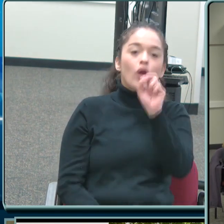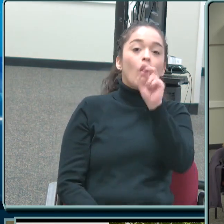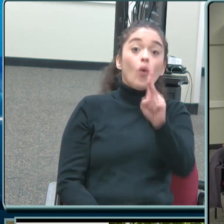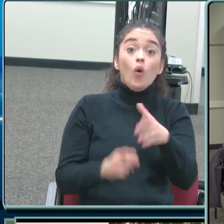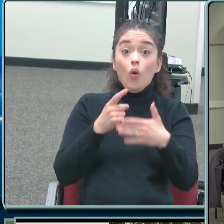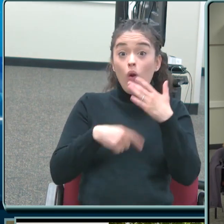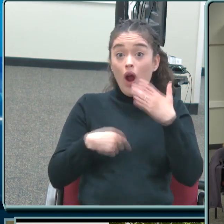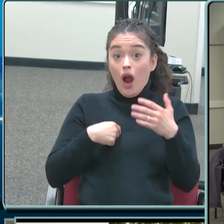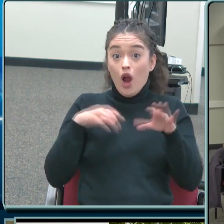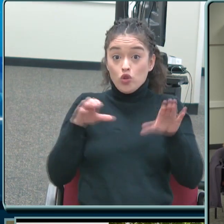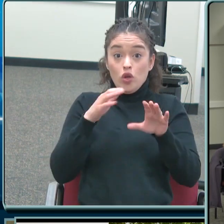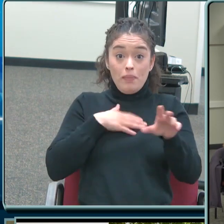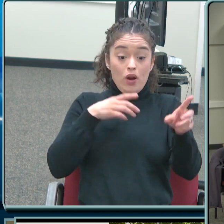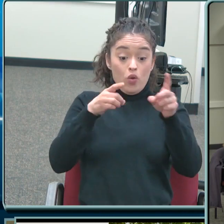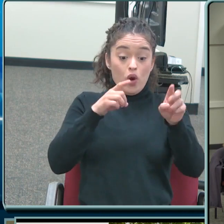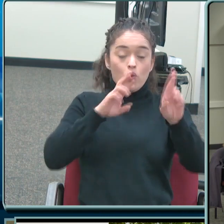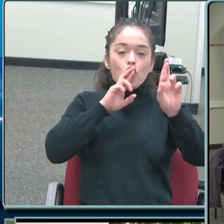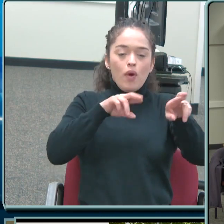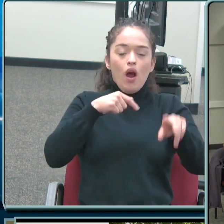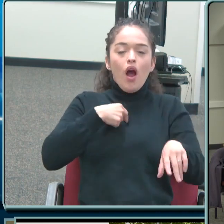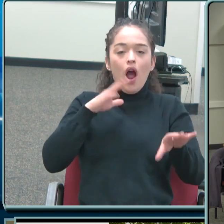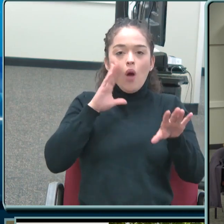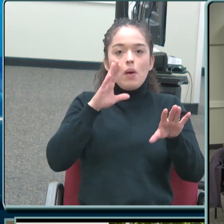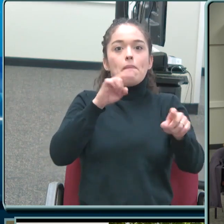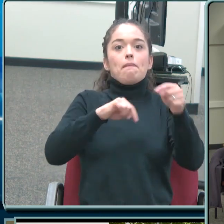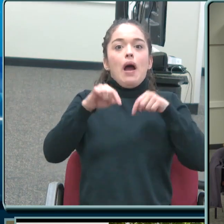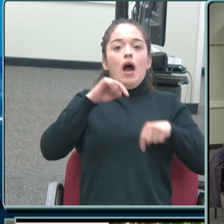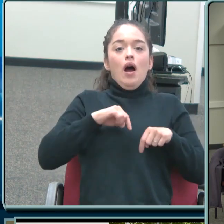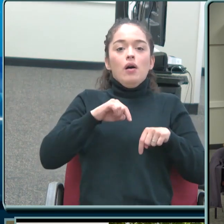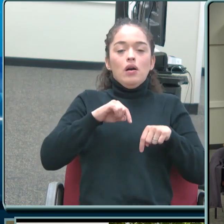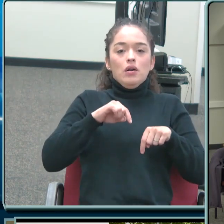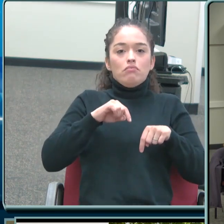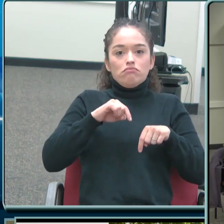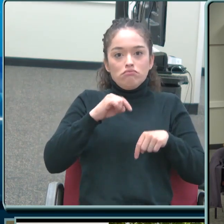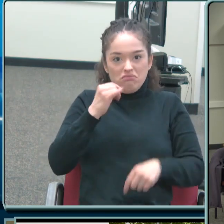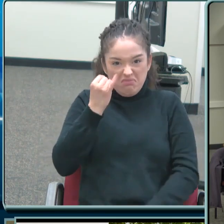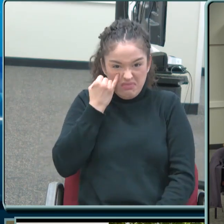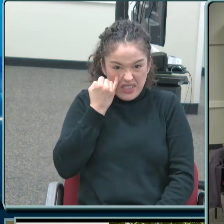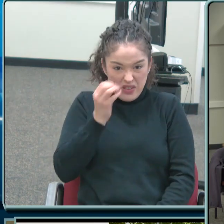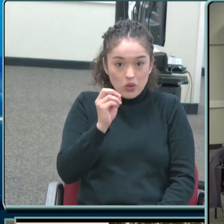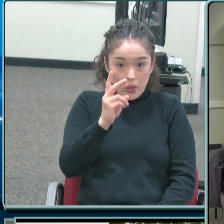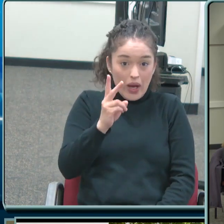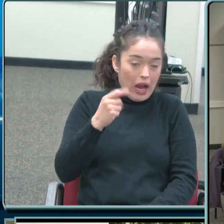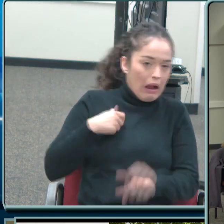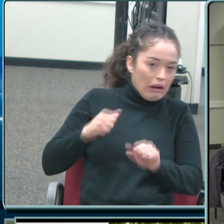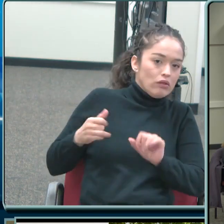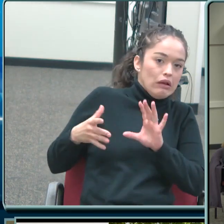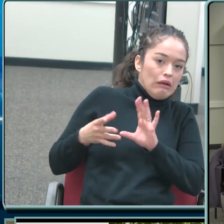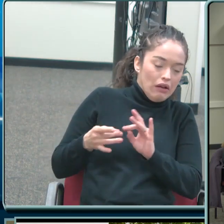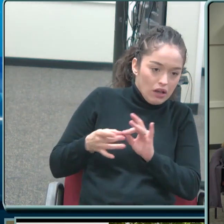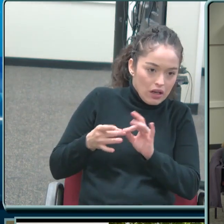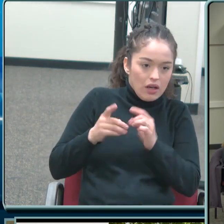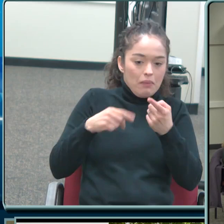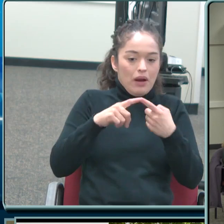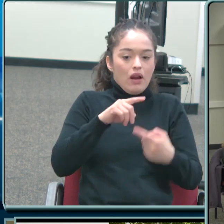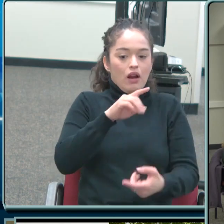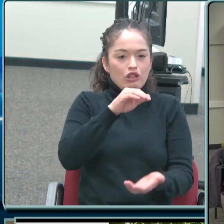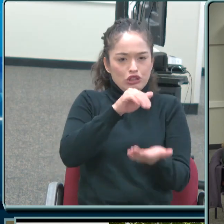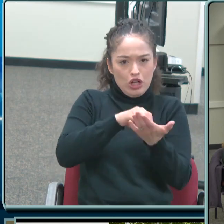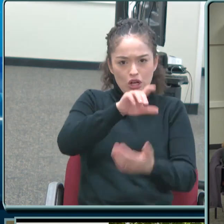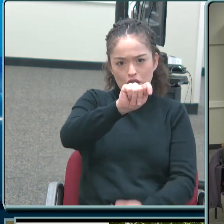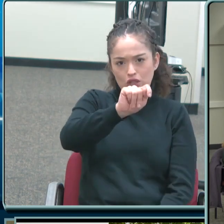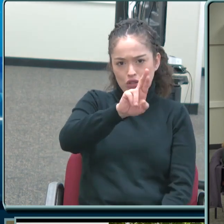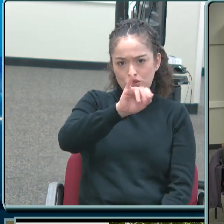When I do my director's report, then I will pick back up if it's okay to say a few words about Dr.